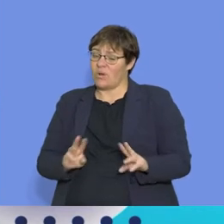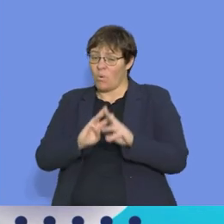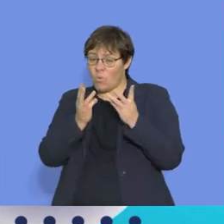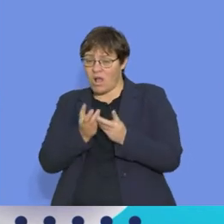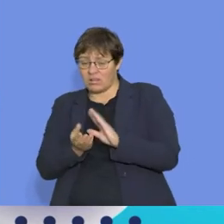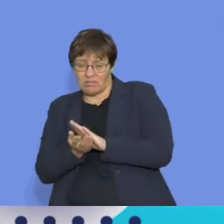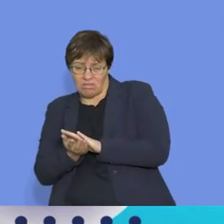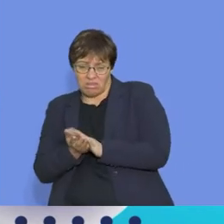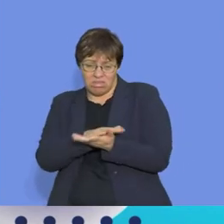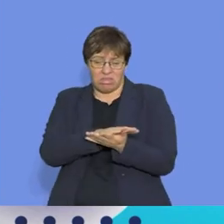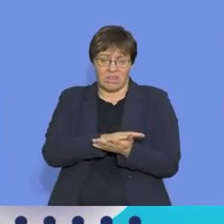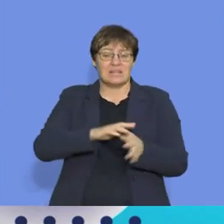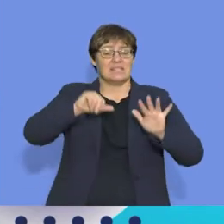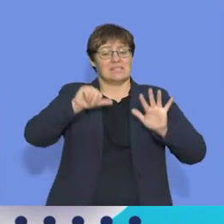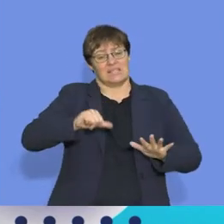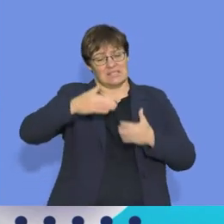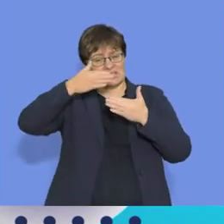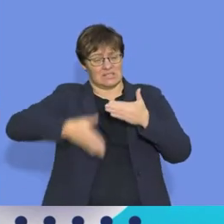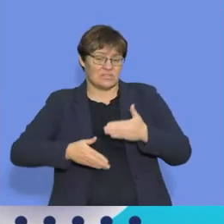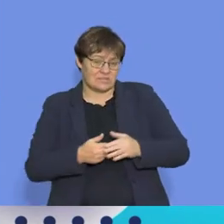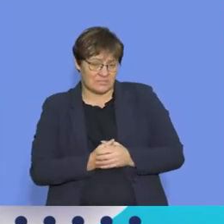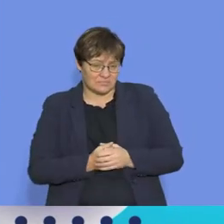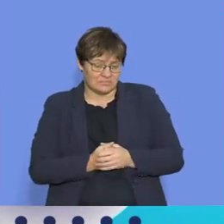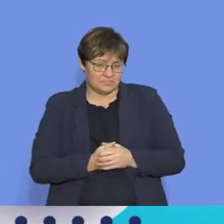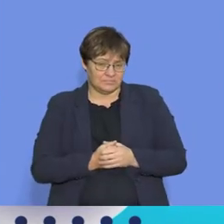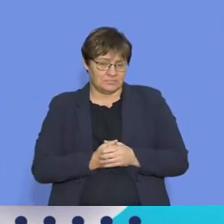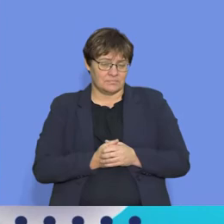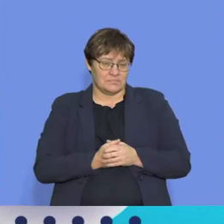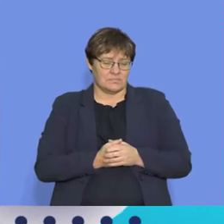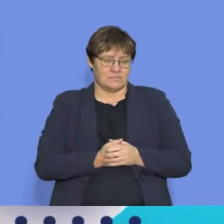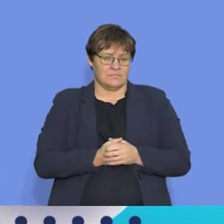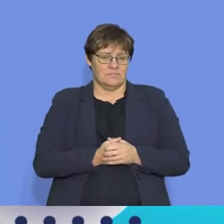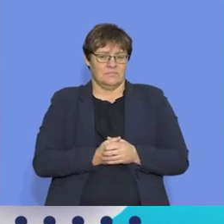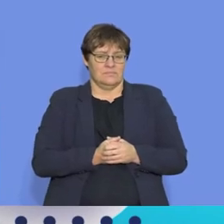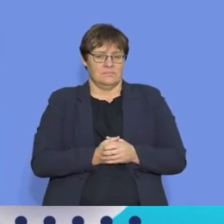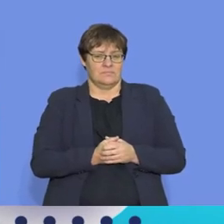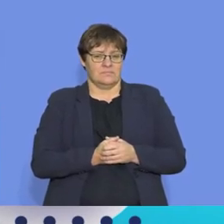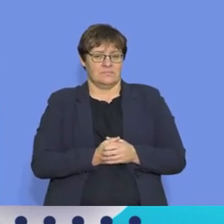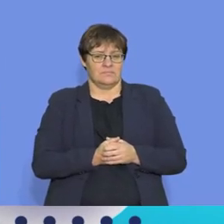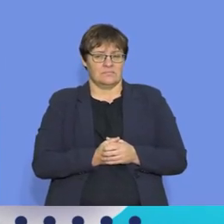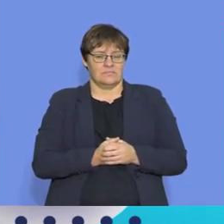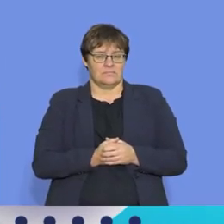hope we don't push the world to the sixth extinction.